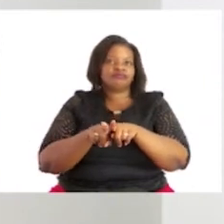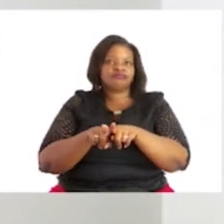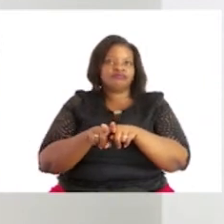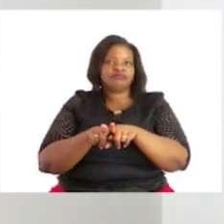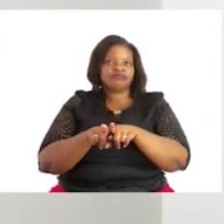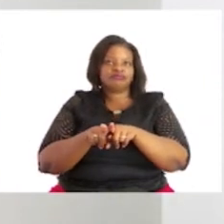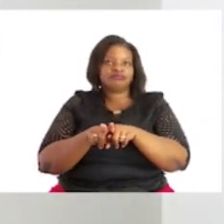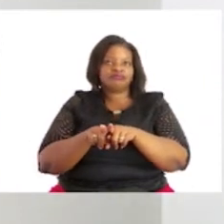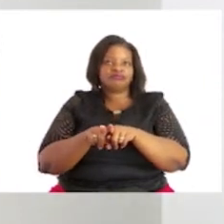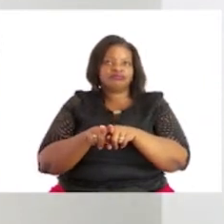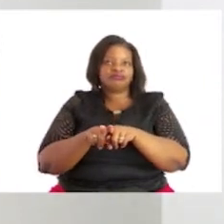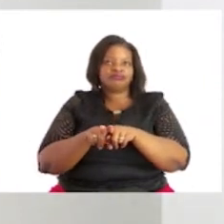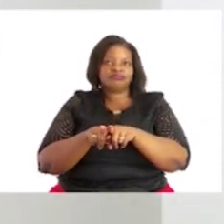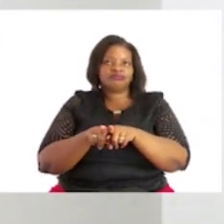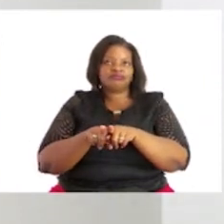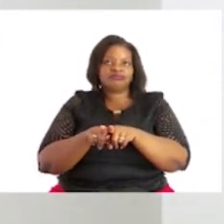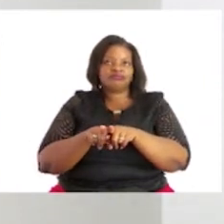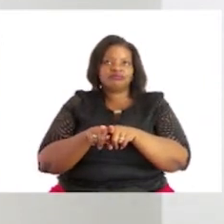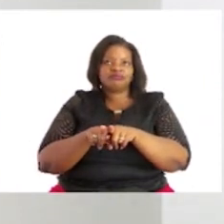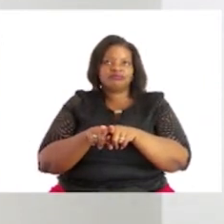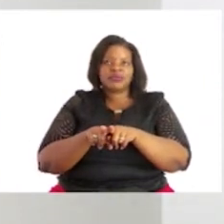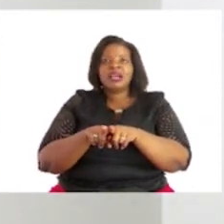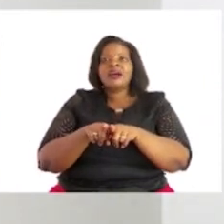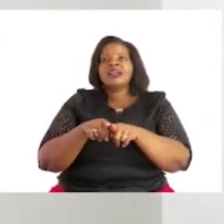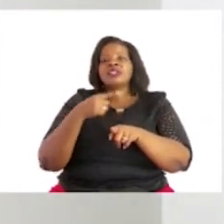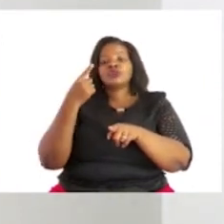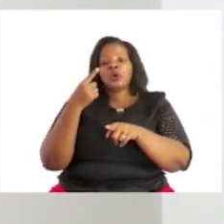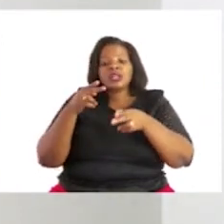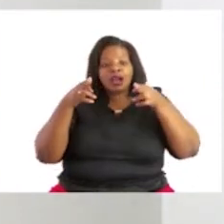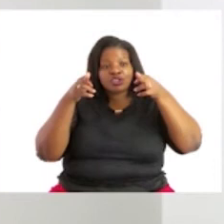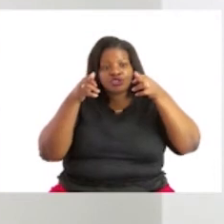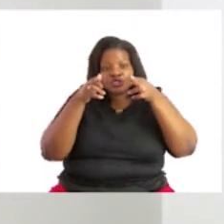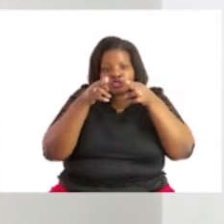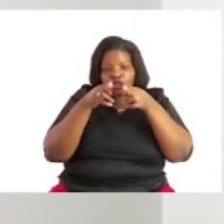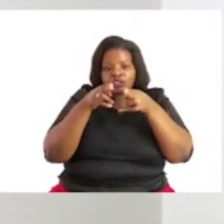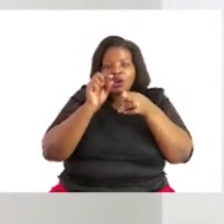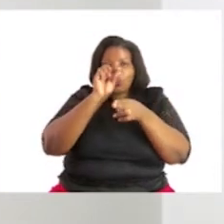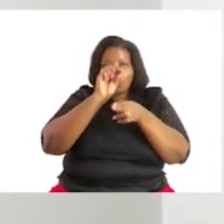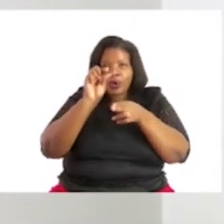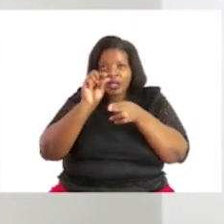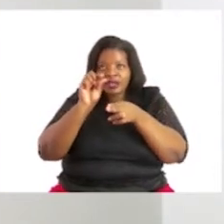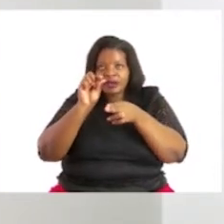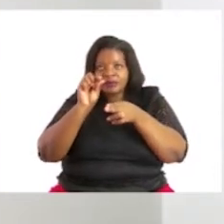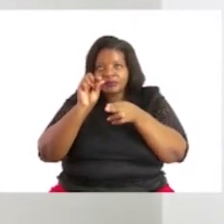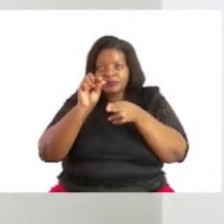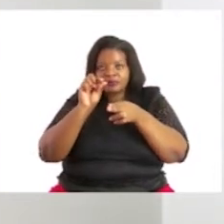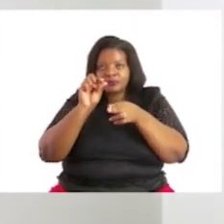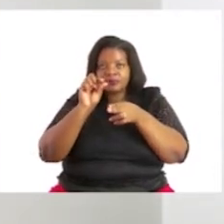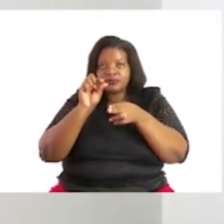100. This is just written in words or in abbreviation, and that is in